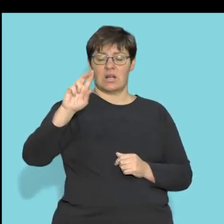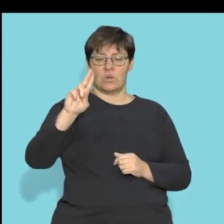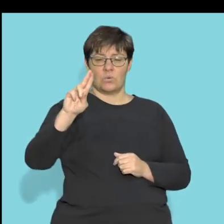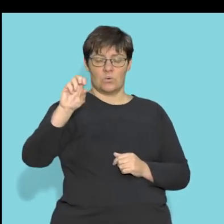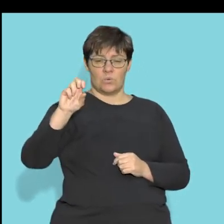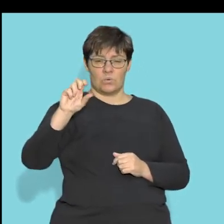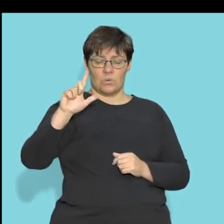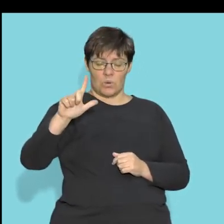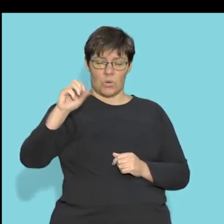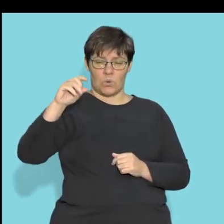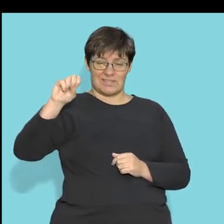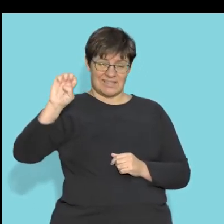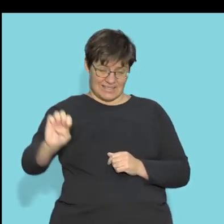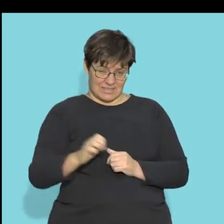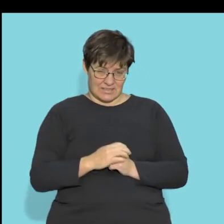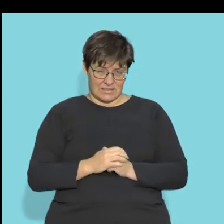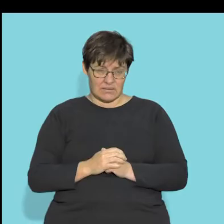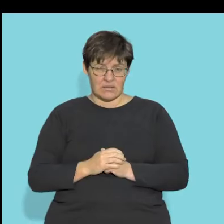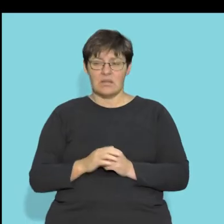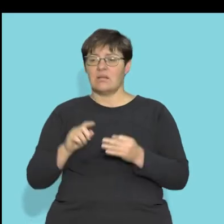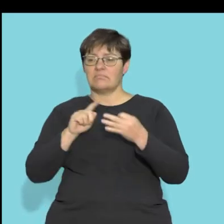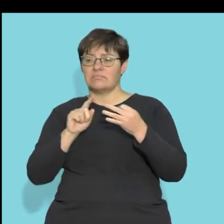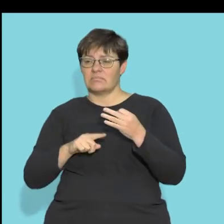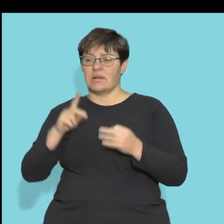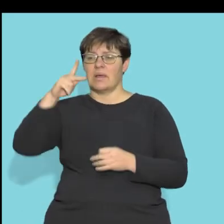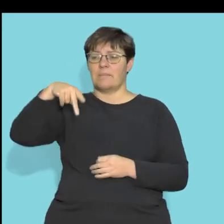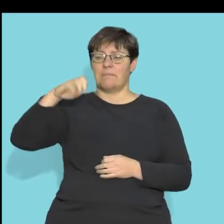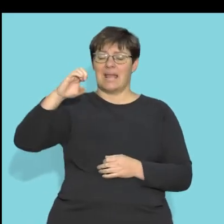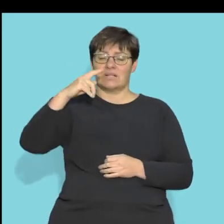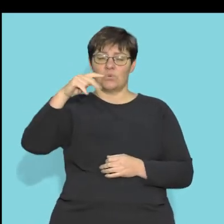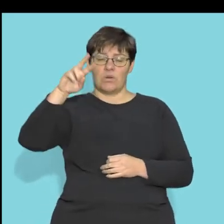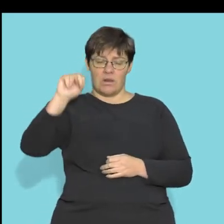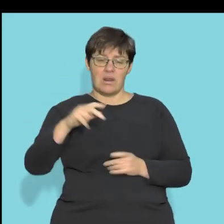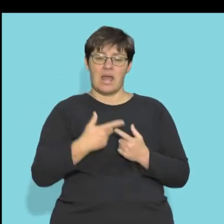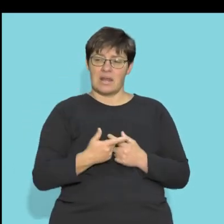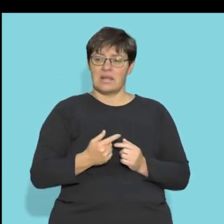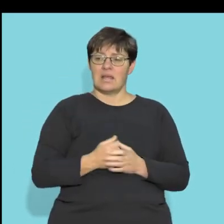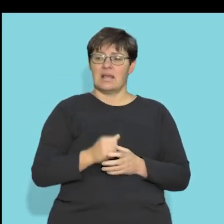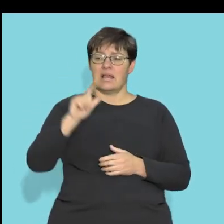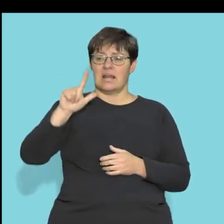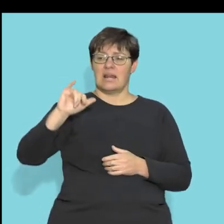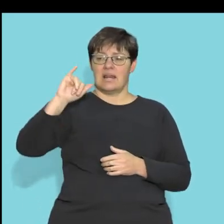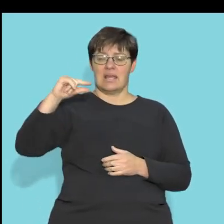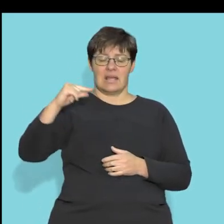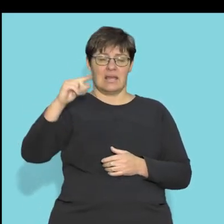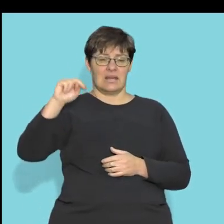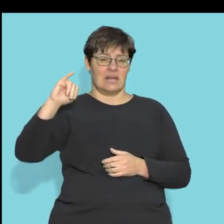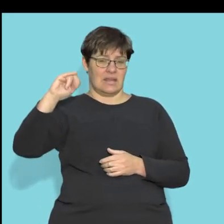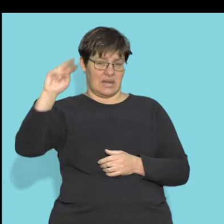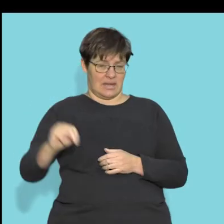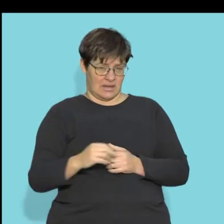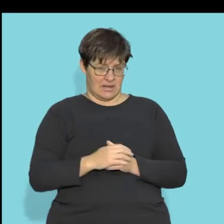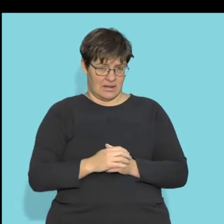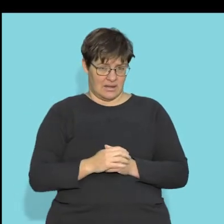are also two other parts to it, pectin and something called lignin. And very simply, what you need